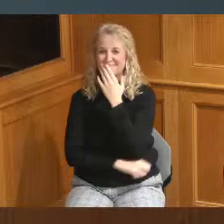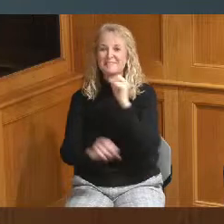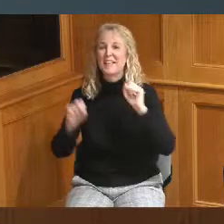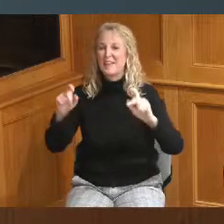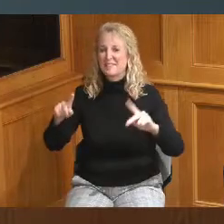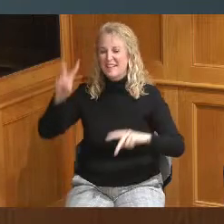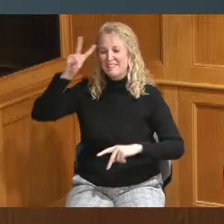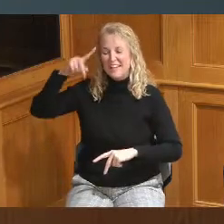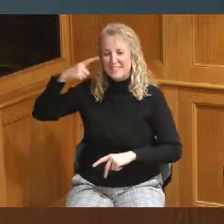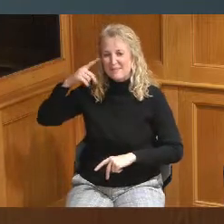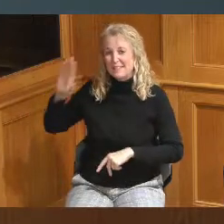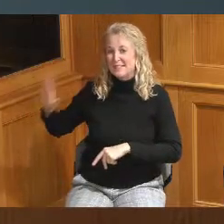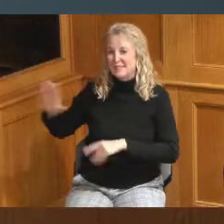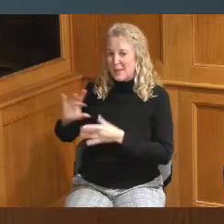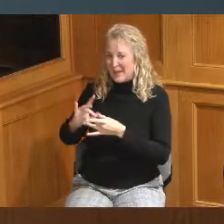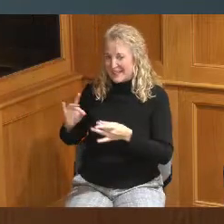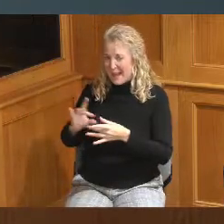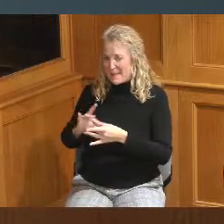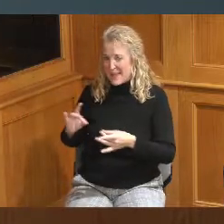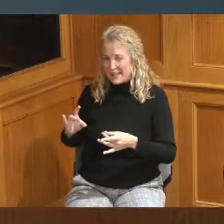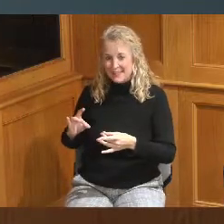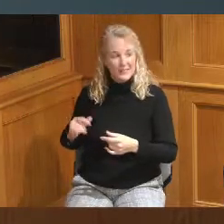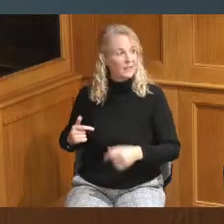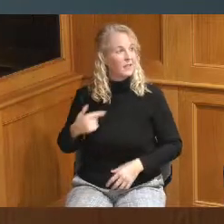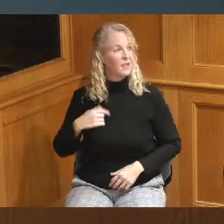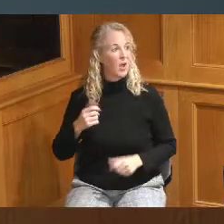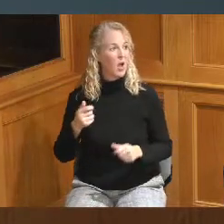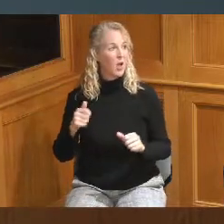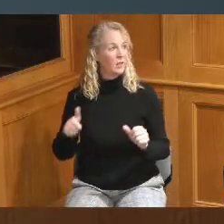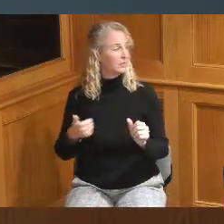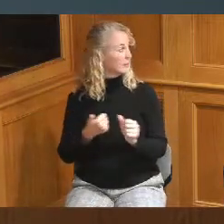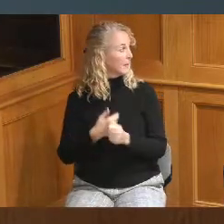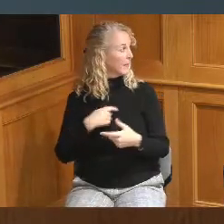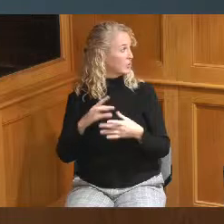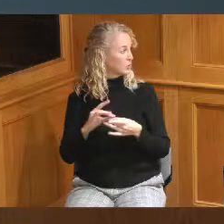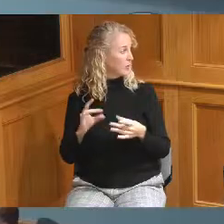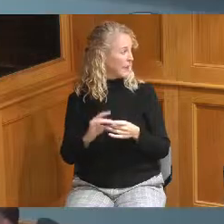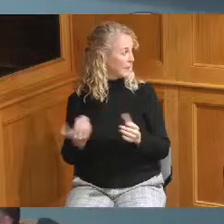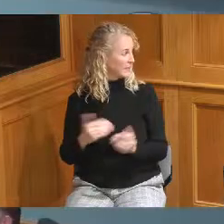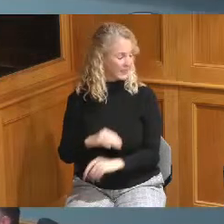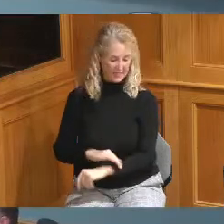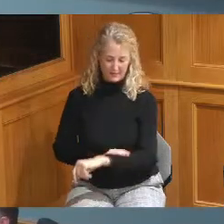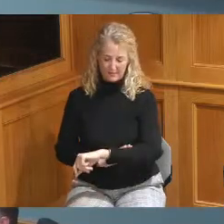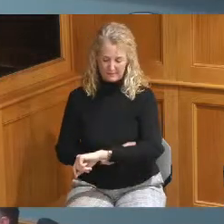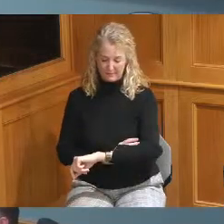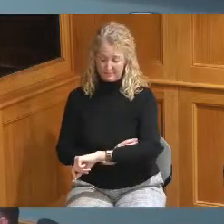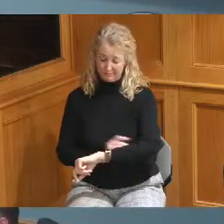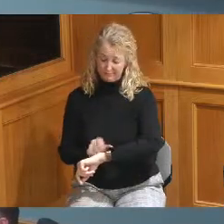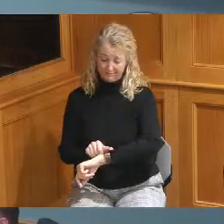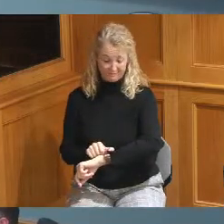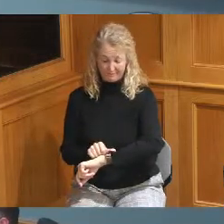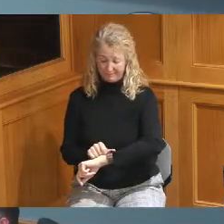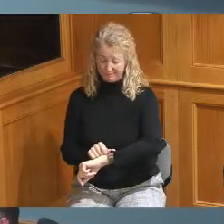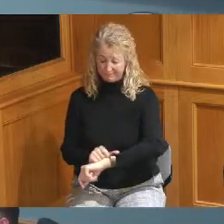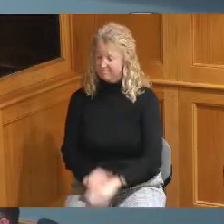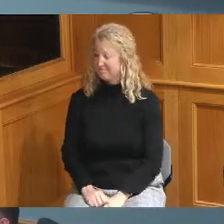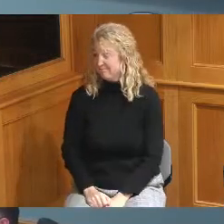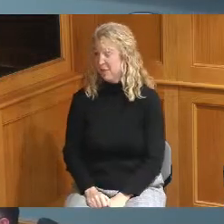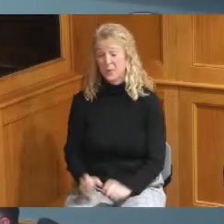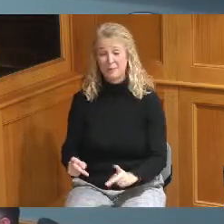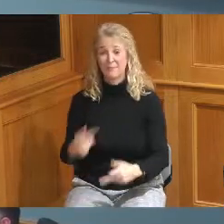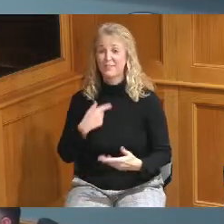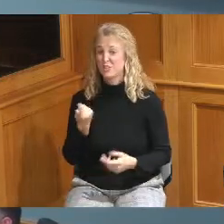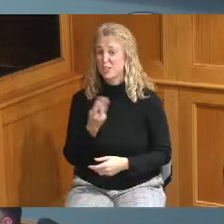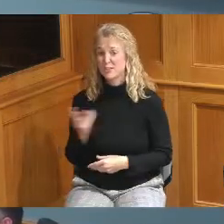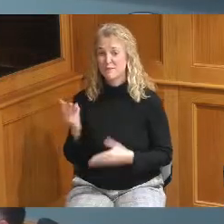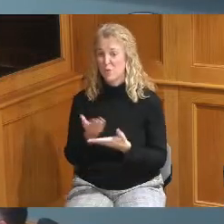President Driehaus, your comment. We're all the way back to comments again. All right, so I'm going to make this quick. So just a few things. I